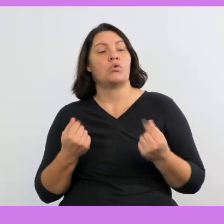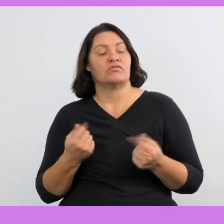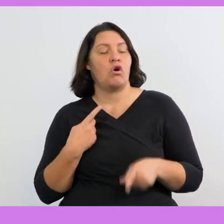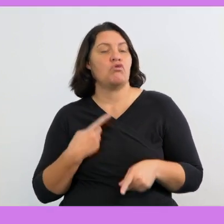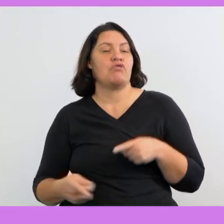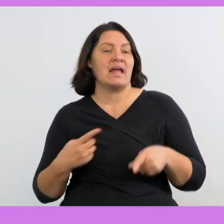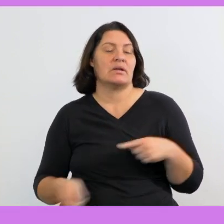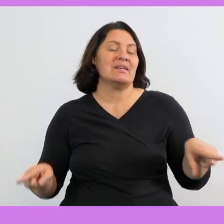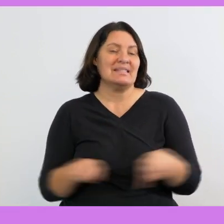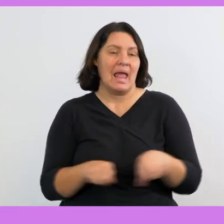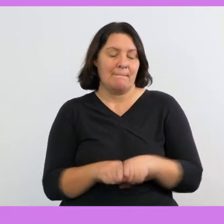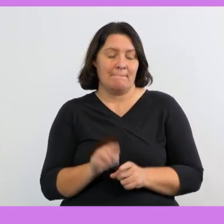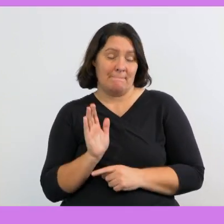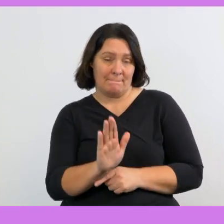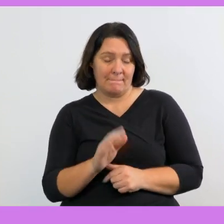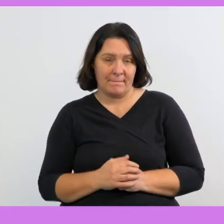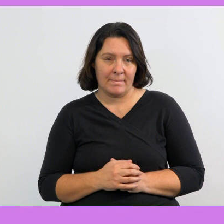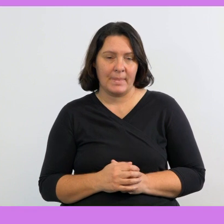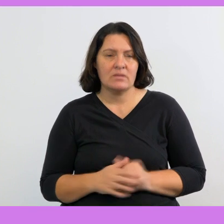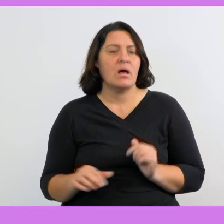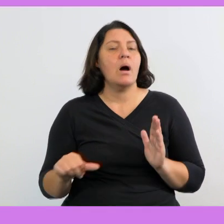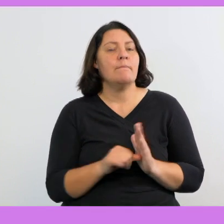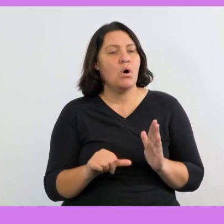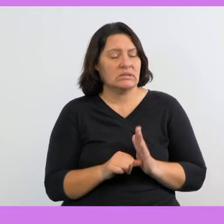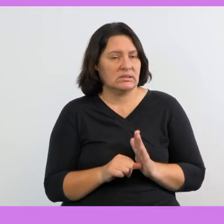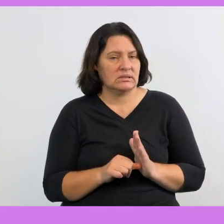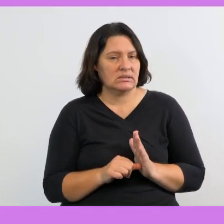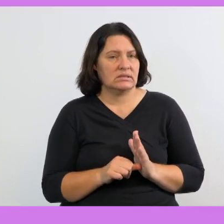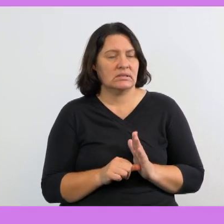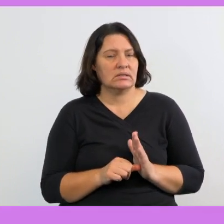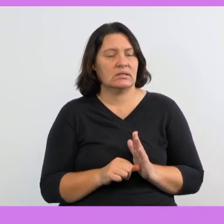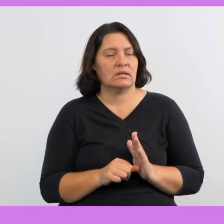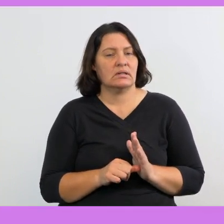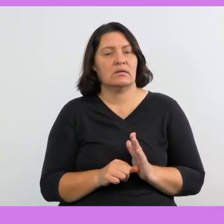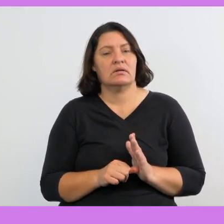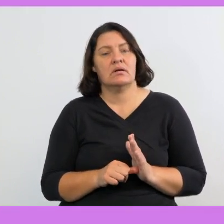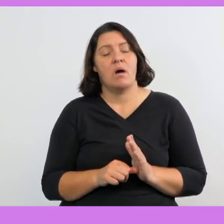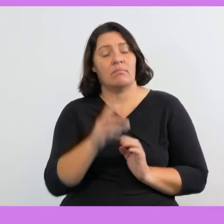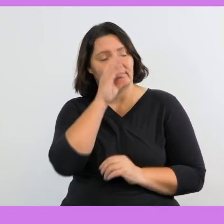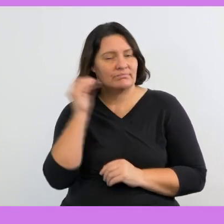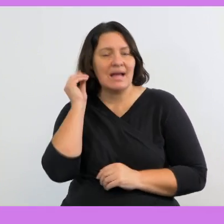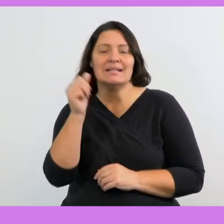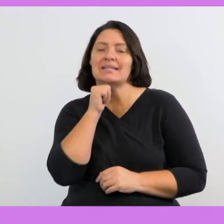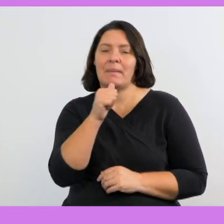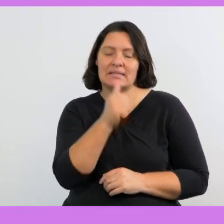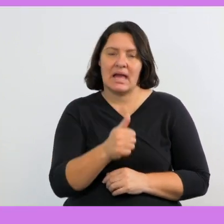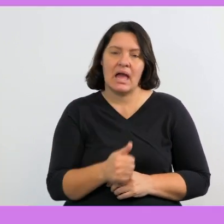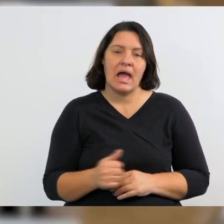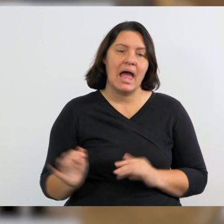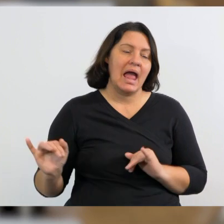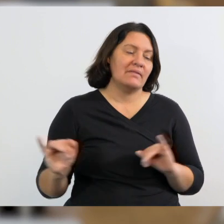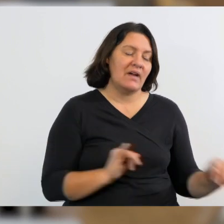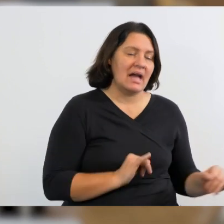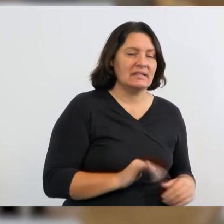graph. Draw the cost graph for renting the hall on the same set of axes. Now it's important to note